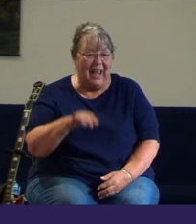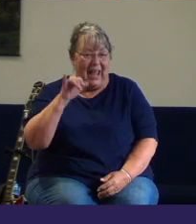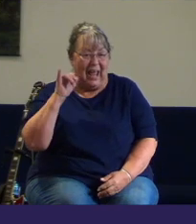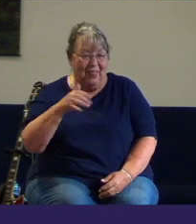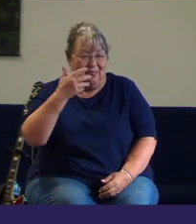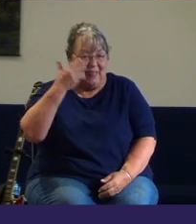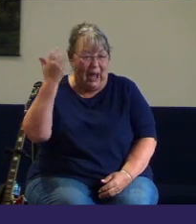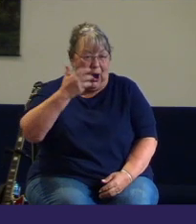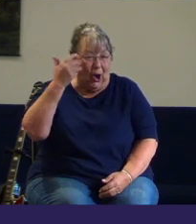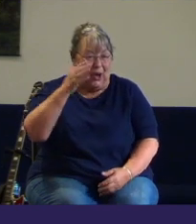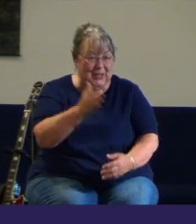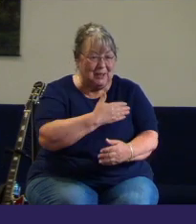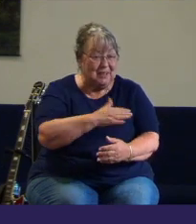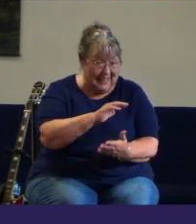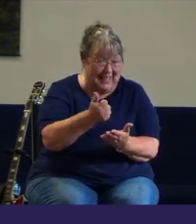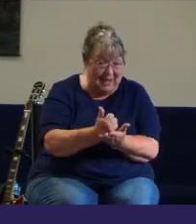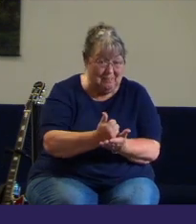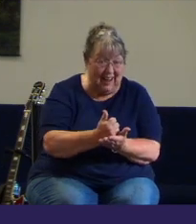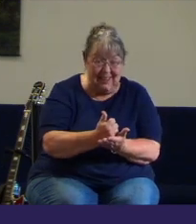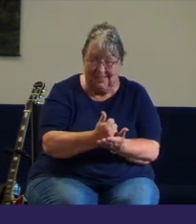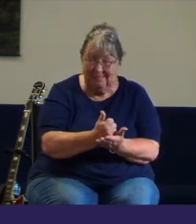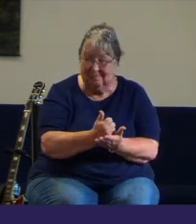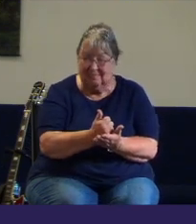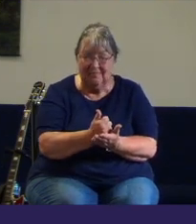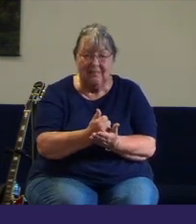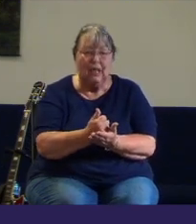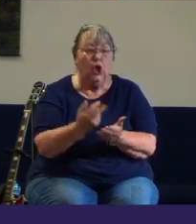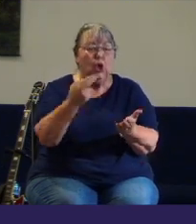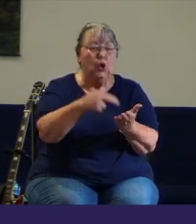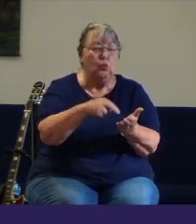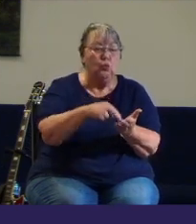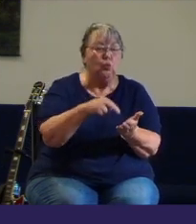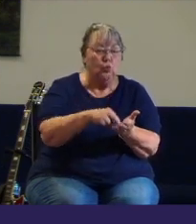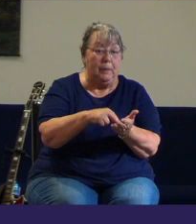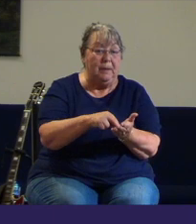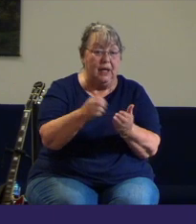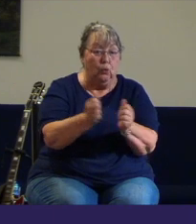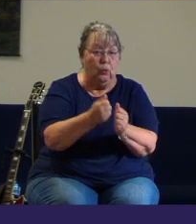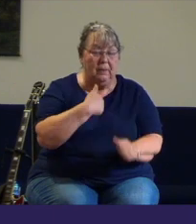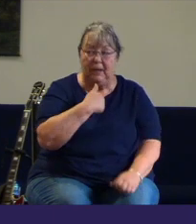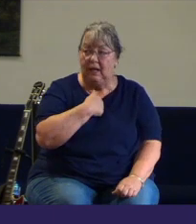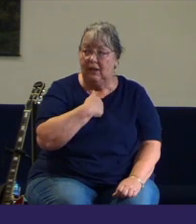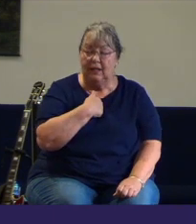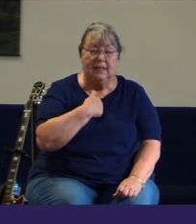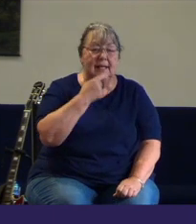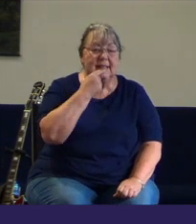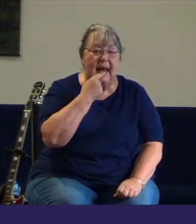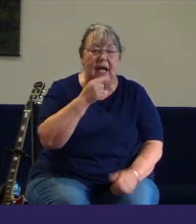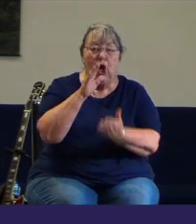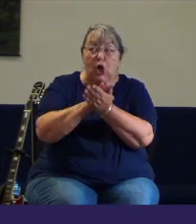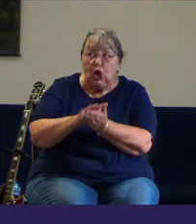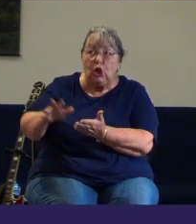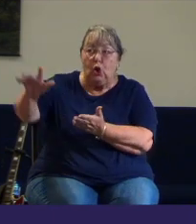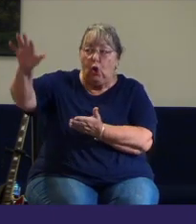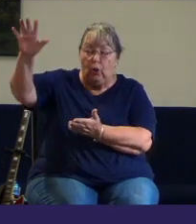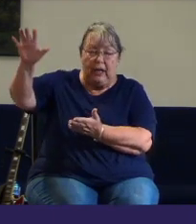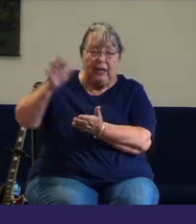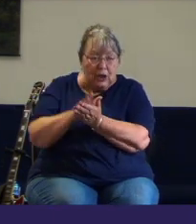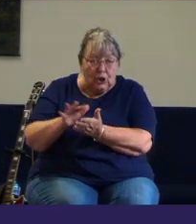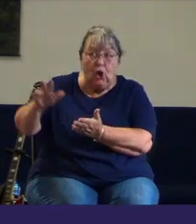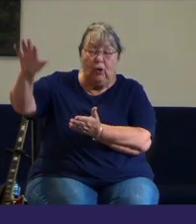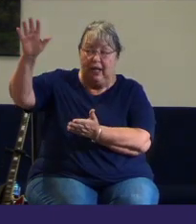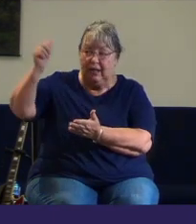Singing, amen. Amen. I want you to just repeat this with me, right? Repeat with me for a moment. Say, glory,